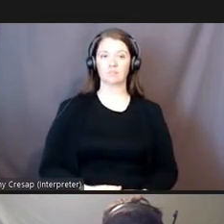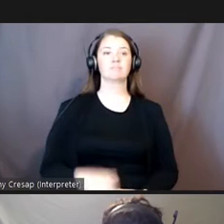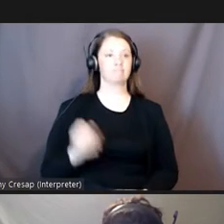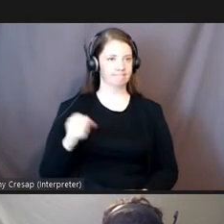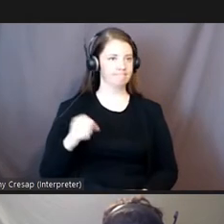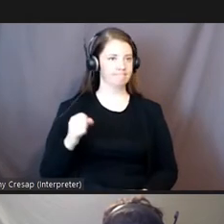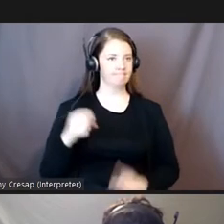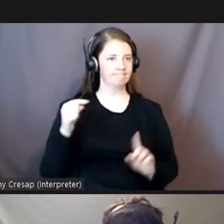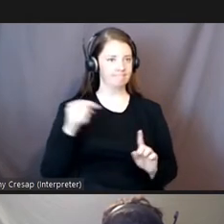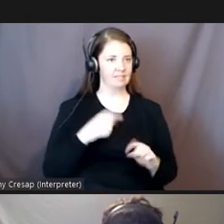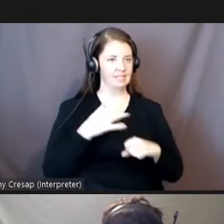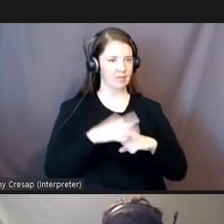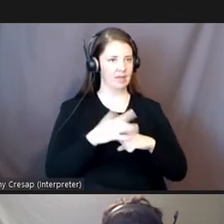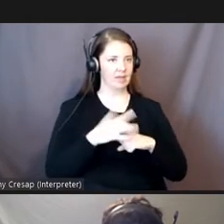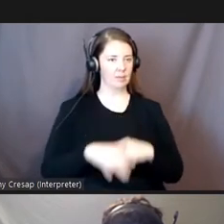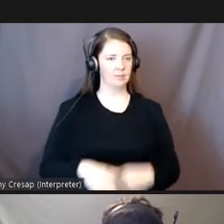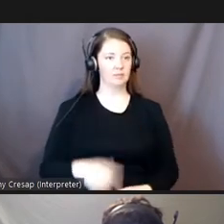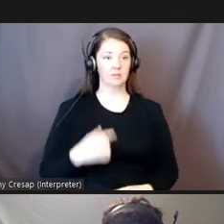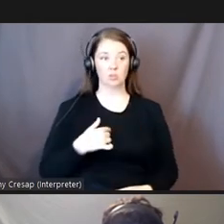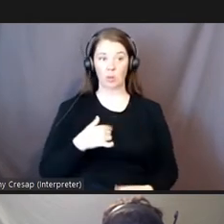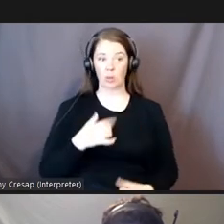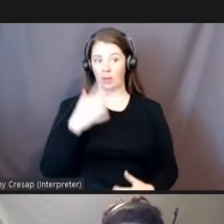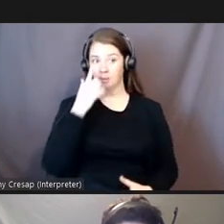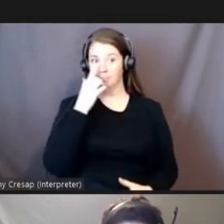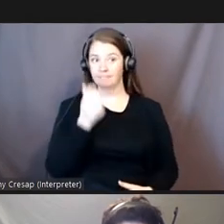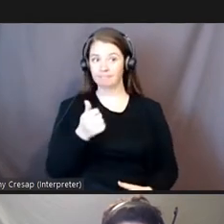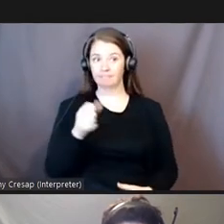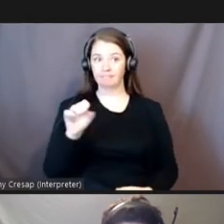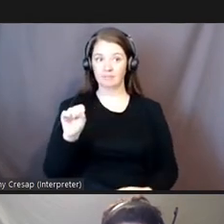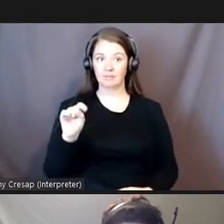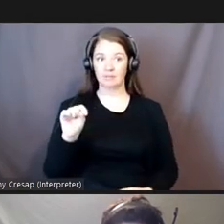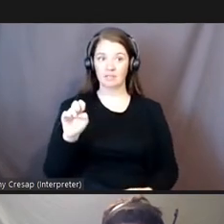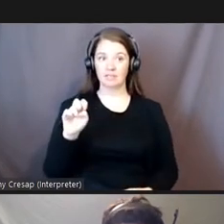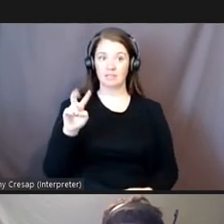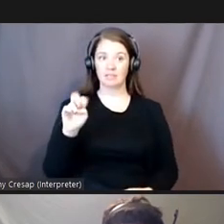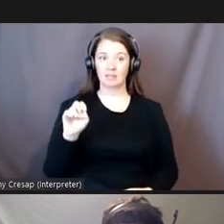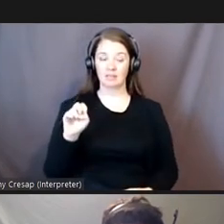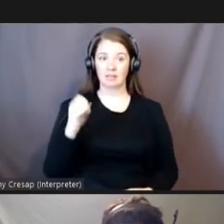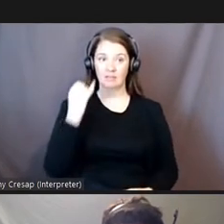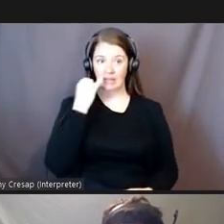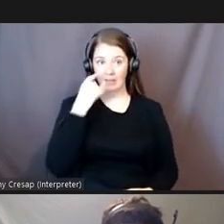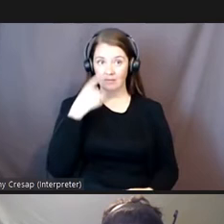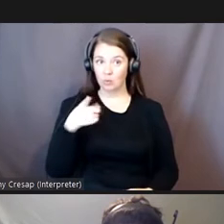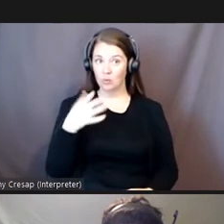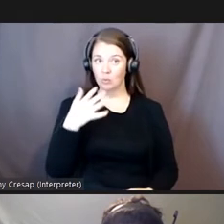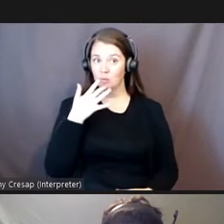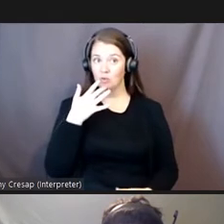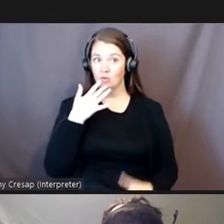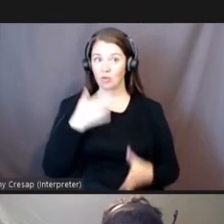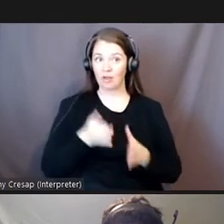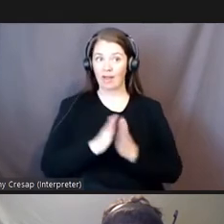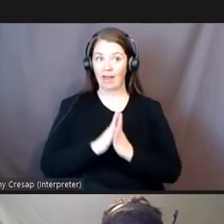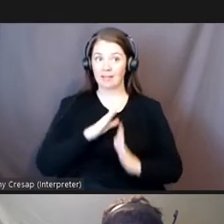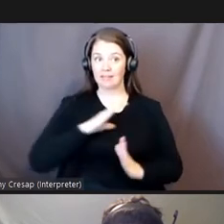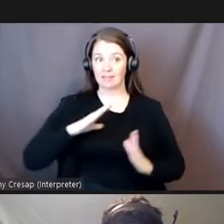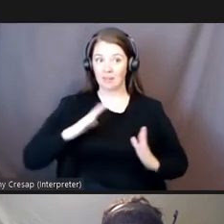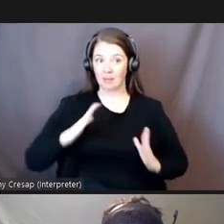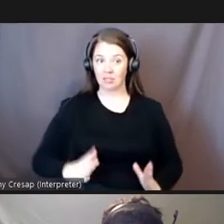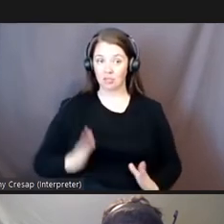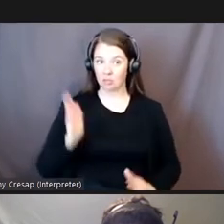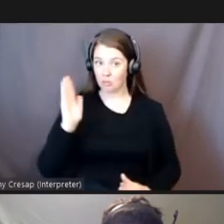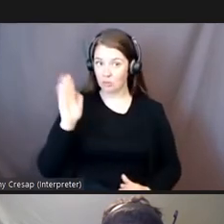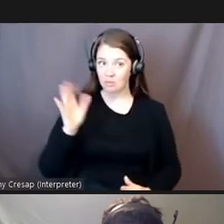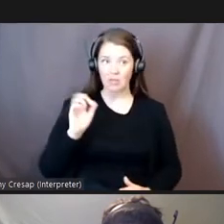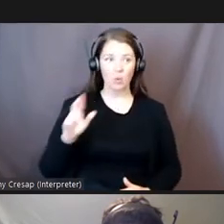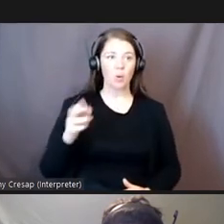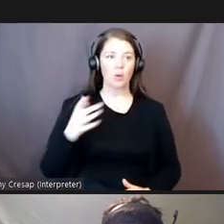Yes, he is. So I leave it to you, Steve, about whether you want to ask the commissioner to speak or continue with the